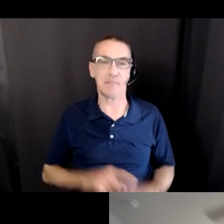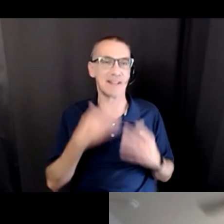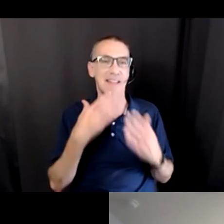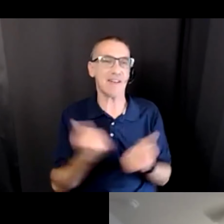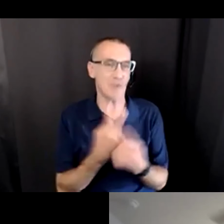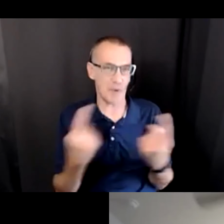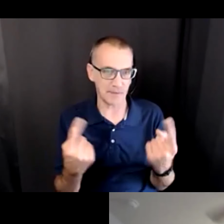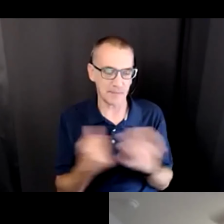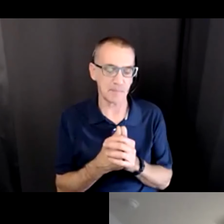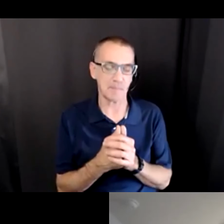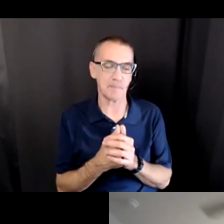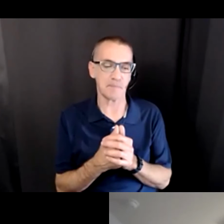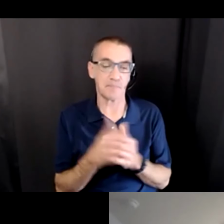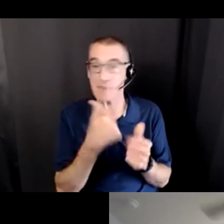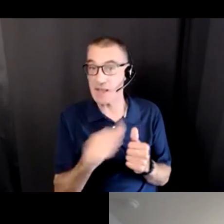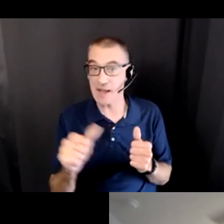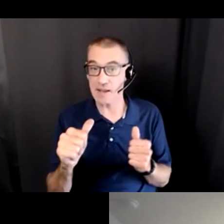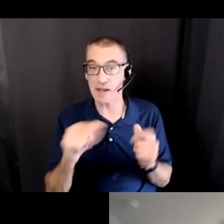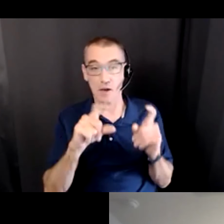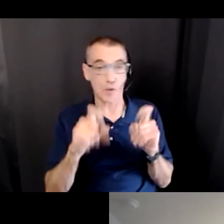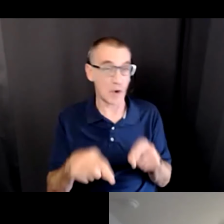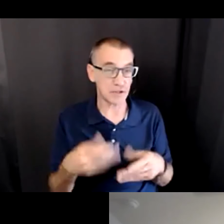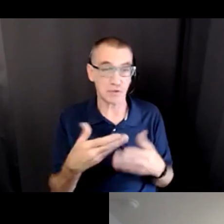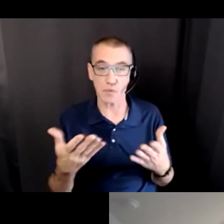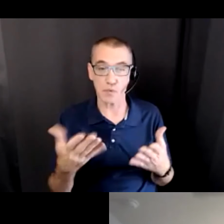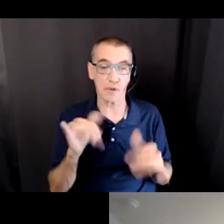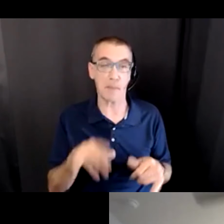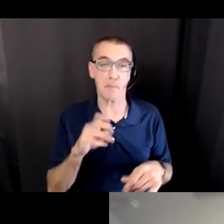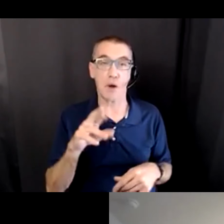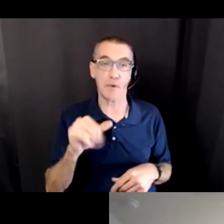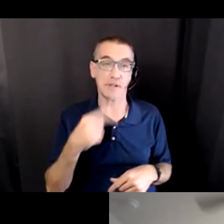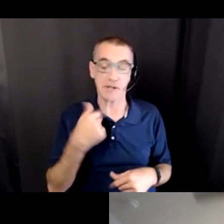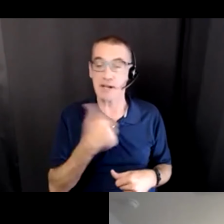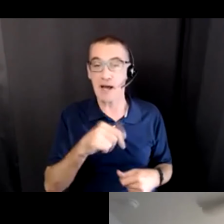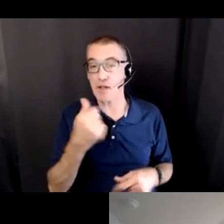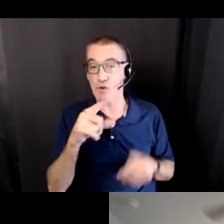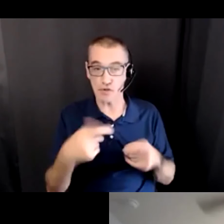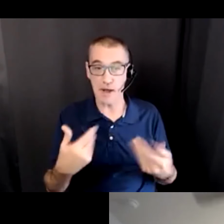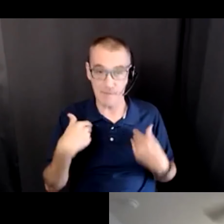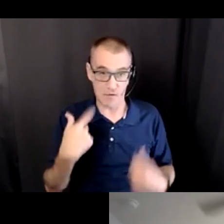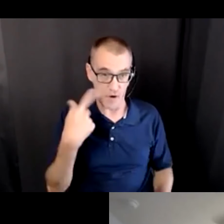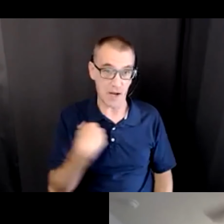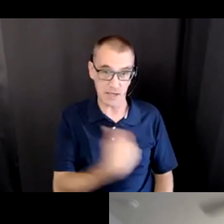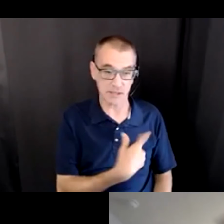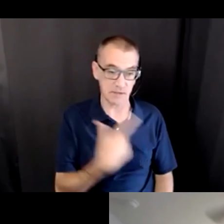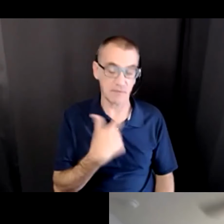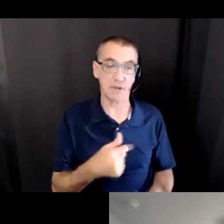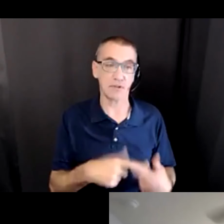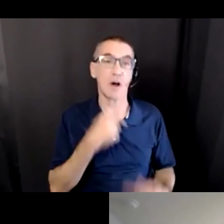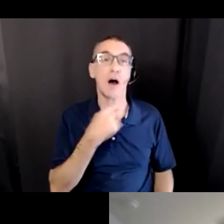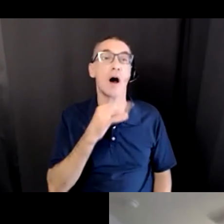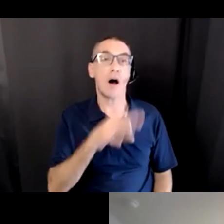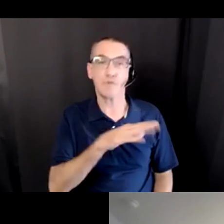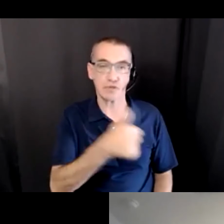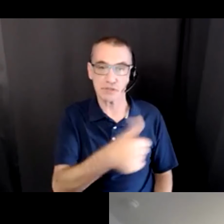everyone. So are there any questions or any, as Barbara said, any other questions you may have for us? Feel free to unmute yourself. We're at